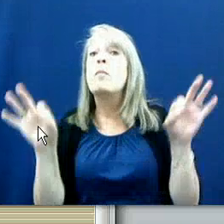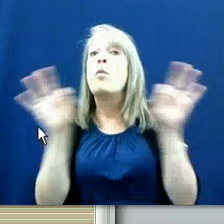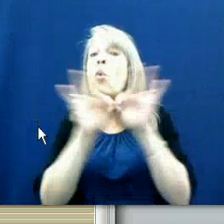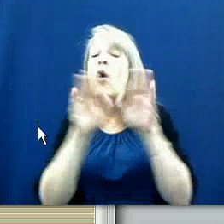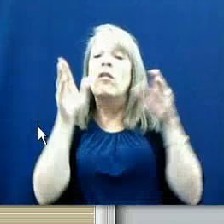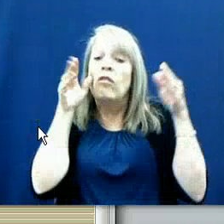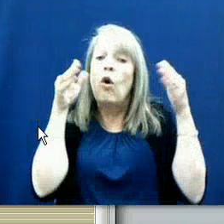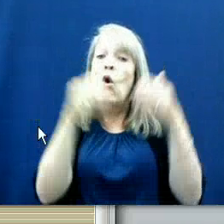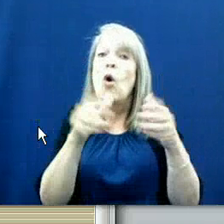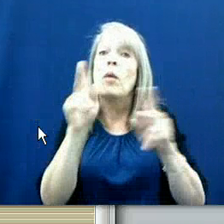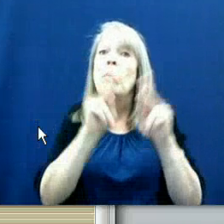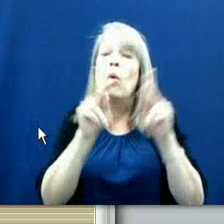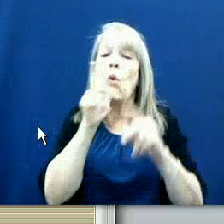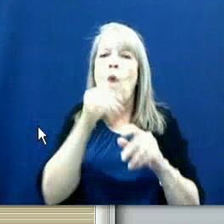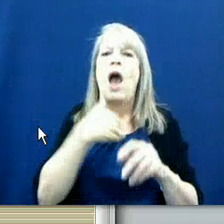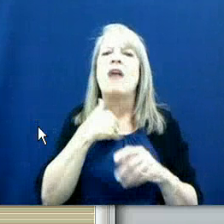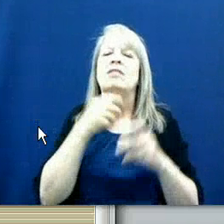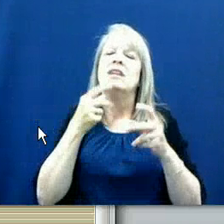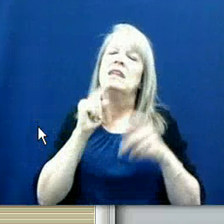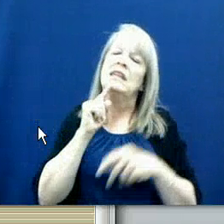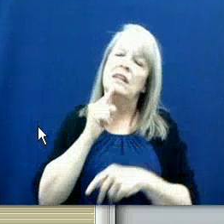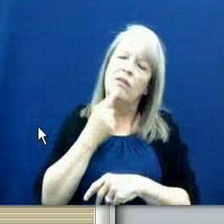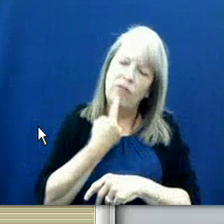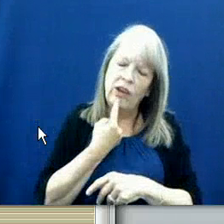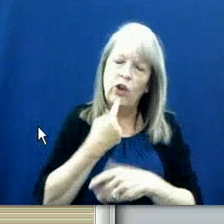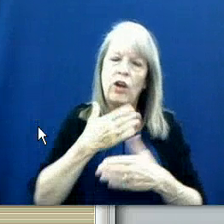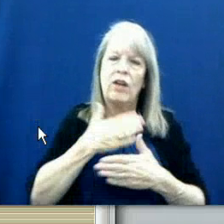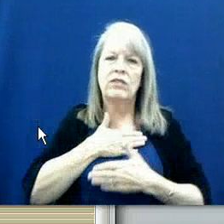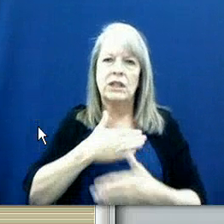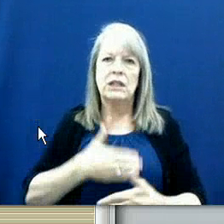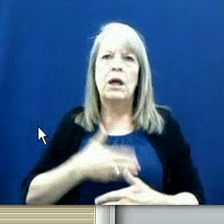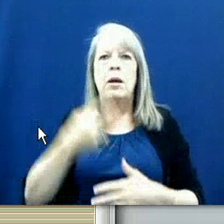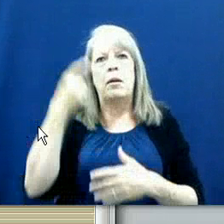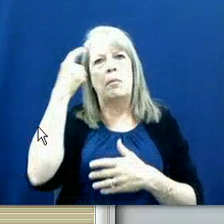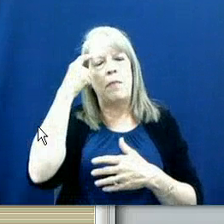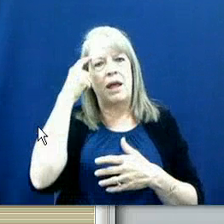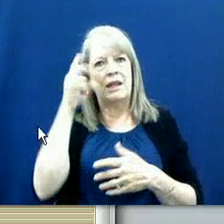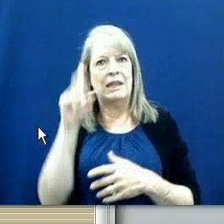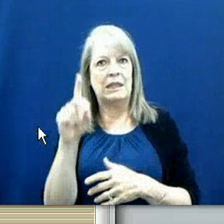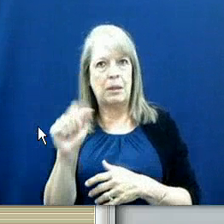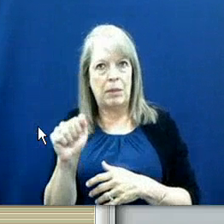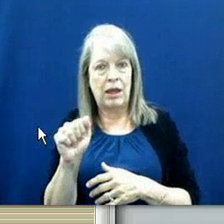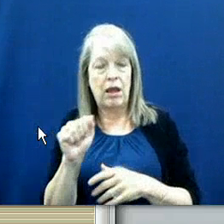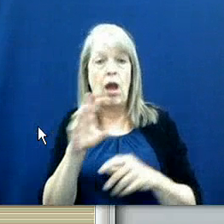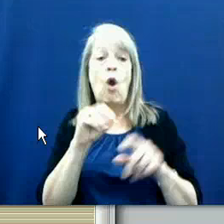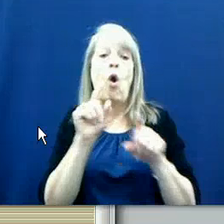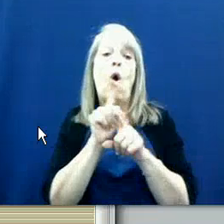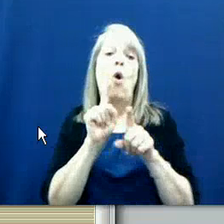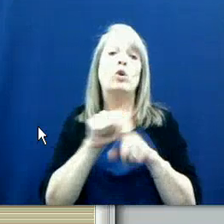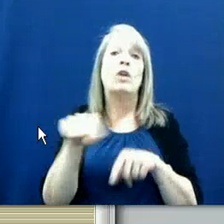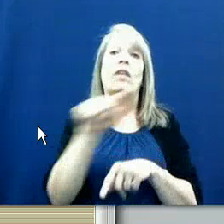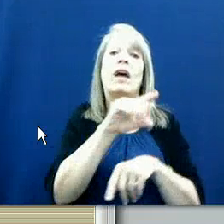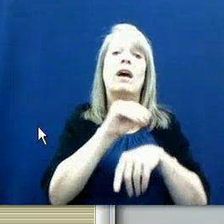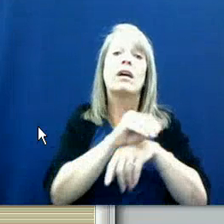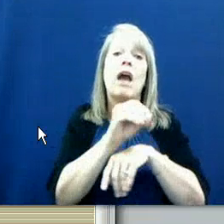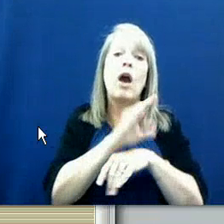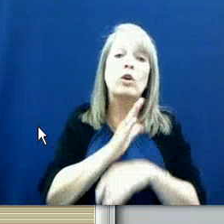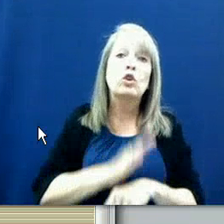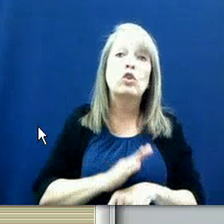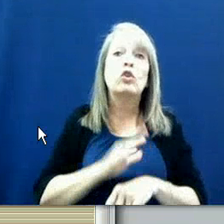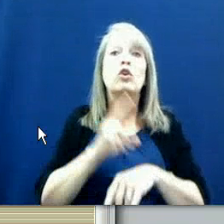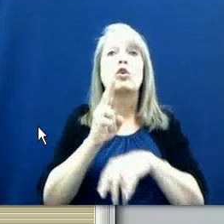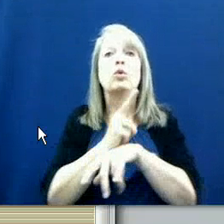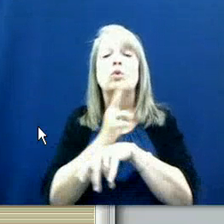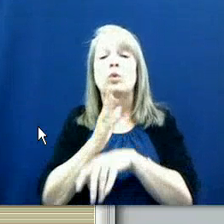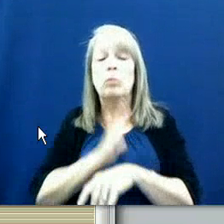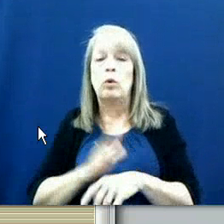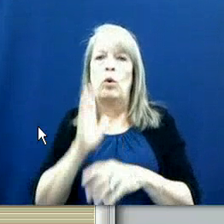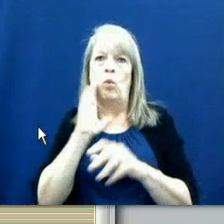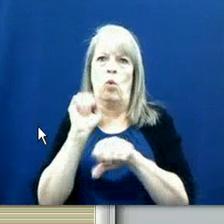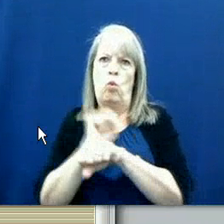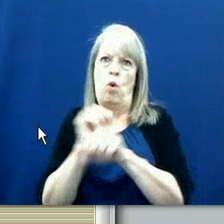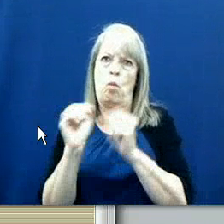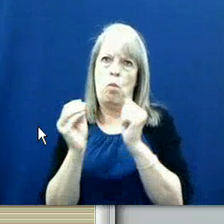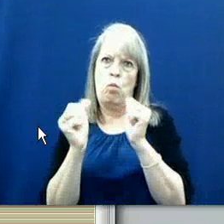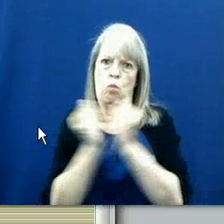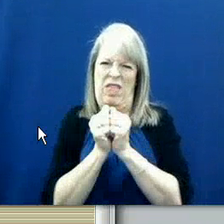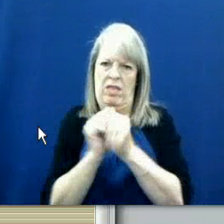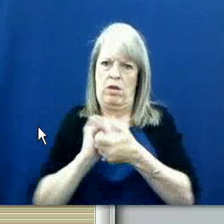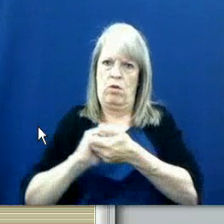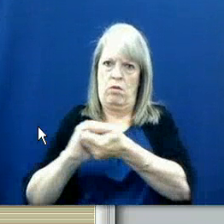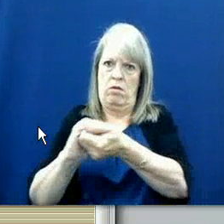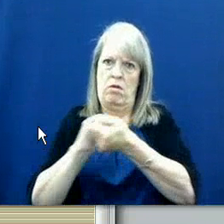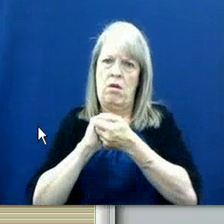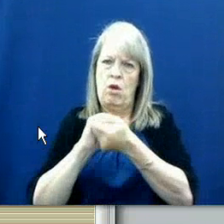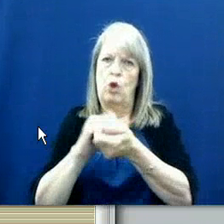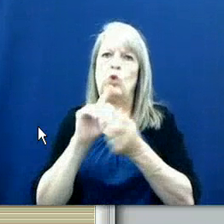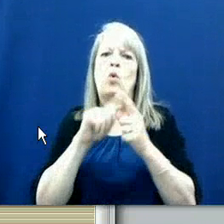significant physical or mental disabilities. In addition, counselors and consumers would now work in close partnership to